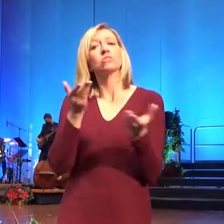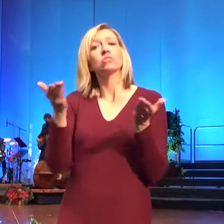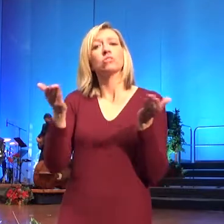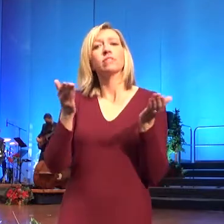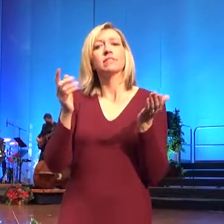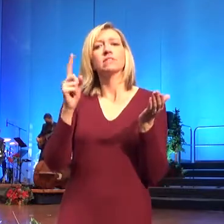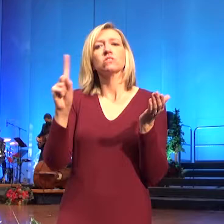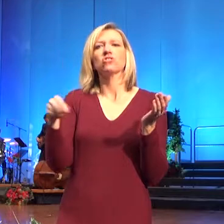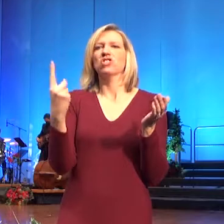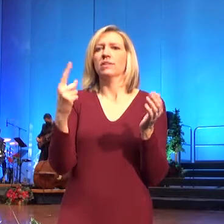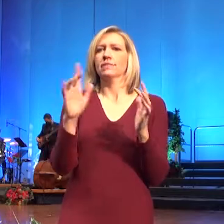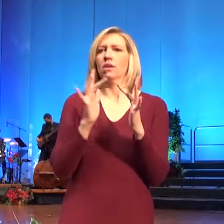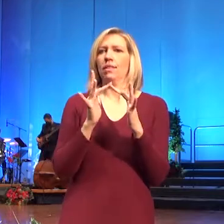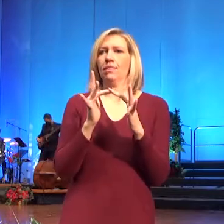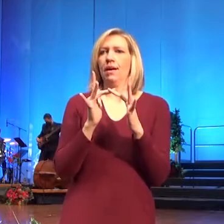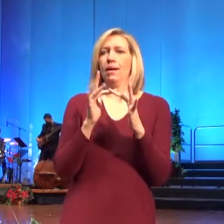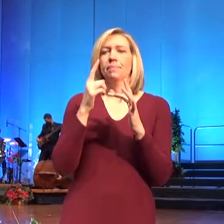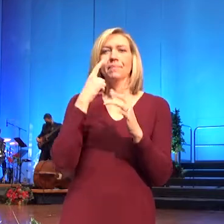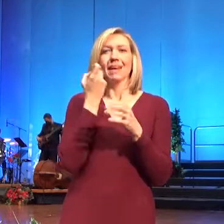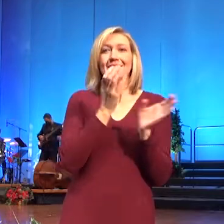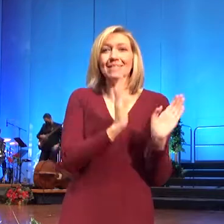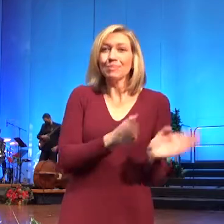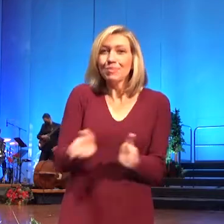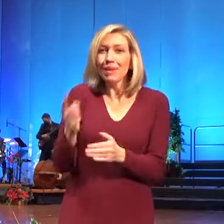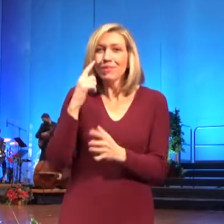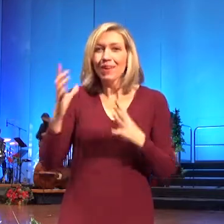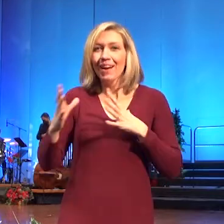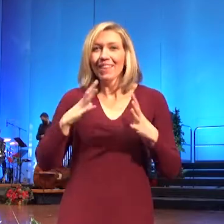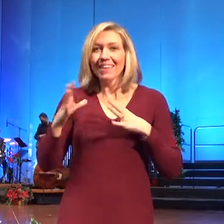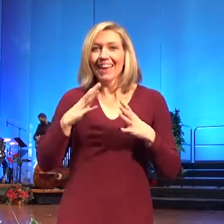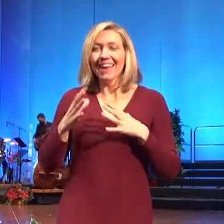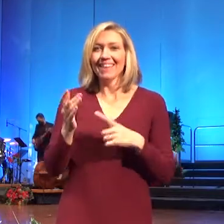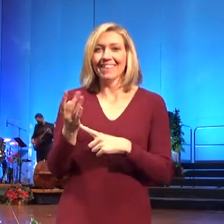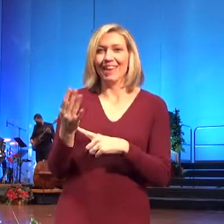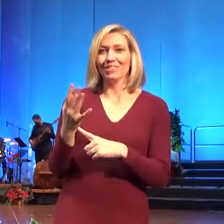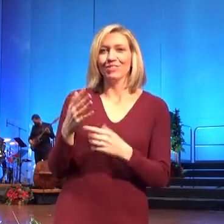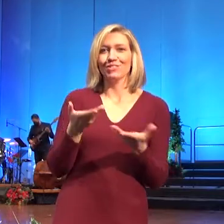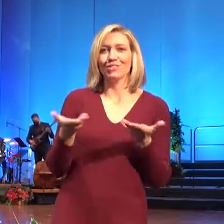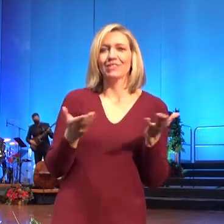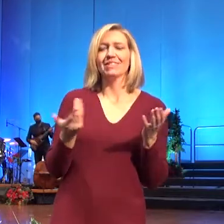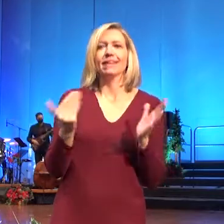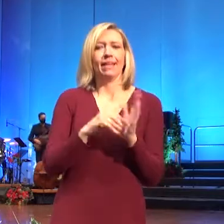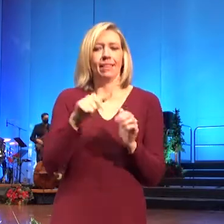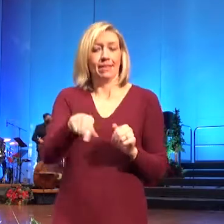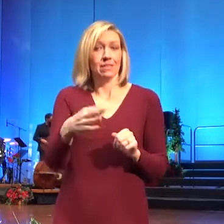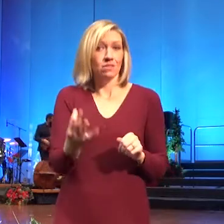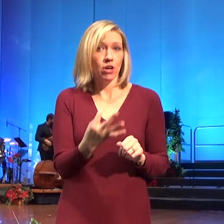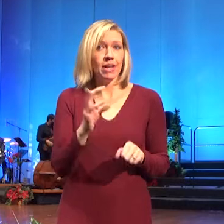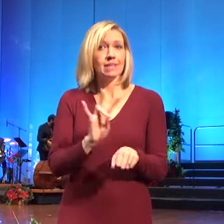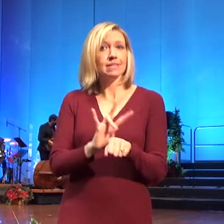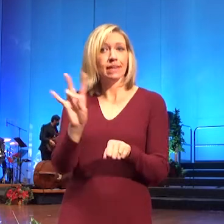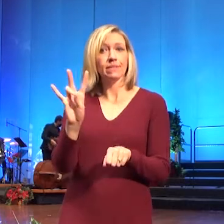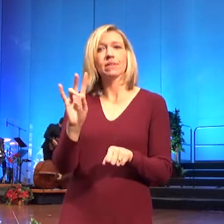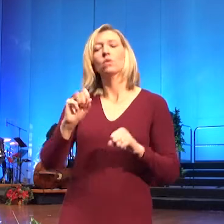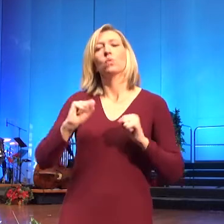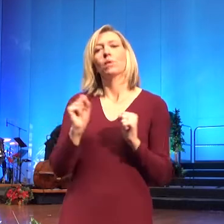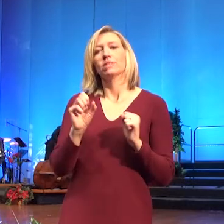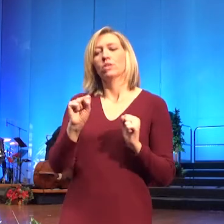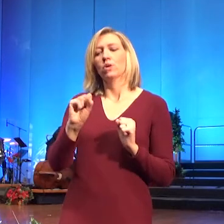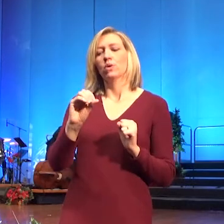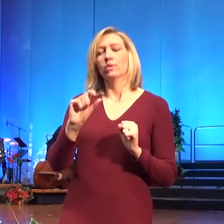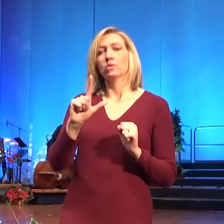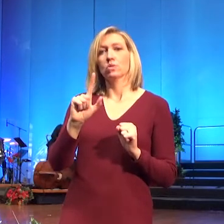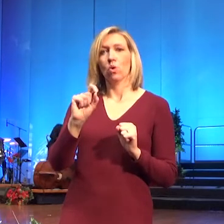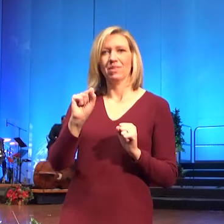be aired online because we're preparing for all of our holiday services. So again, this Friday, 7 p.m., Winter Solstice service. Look forward to